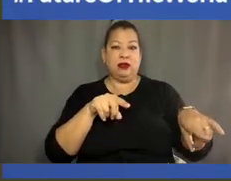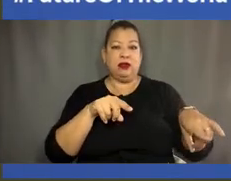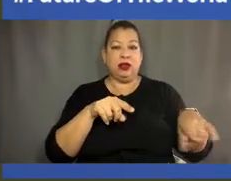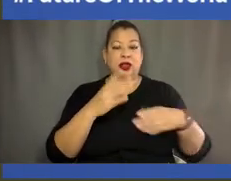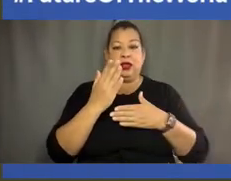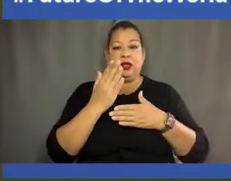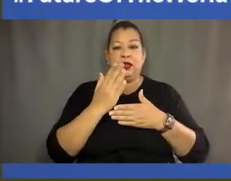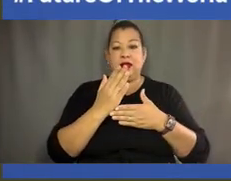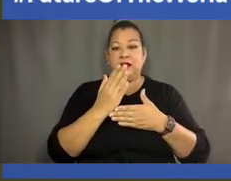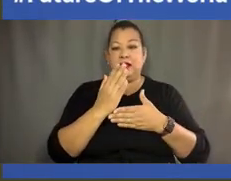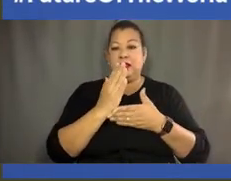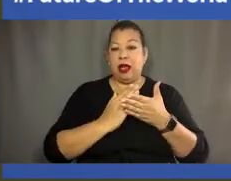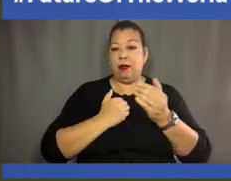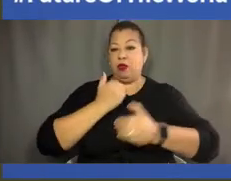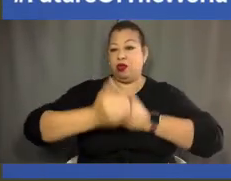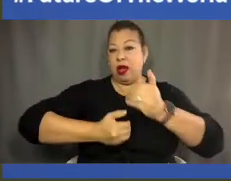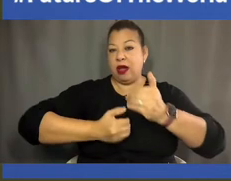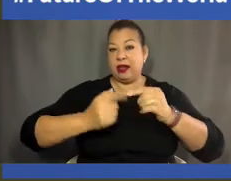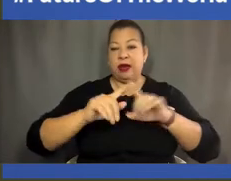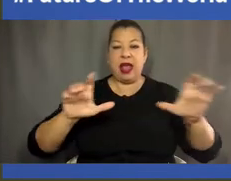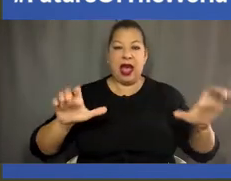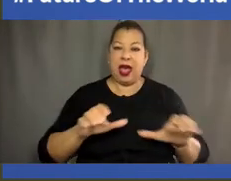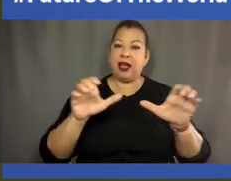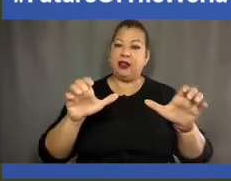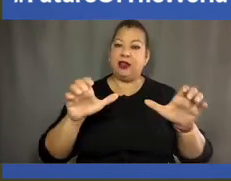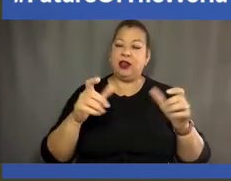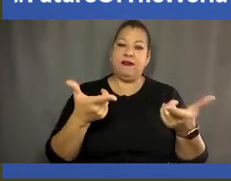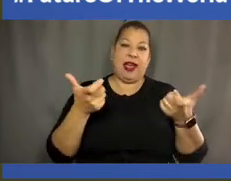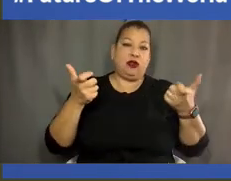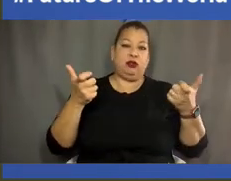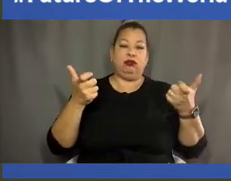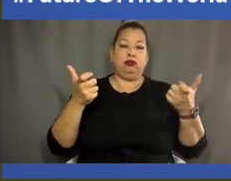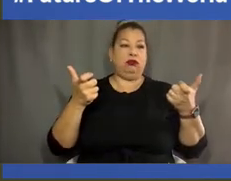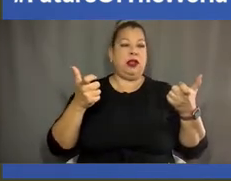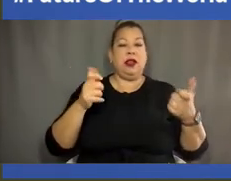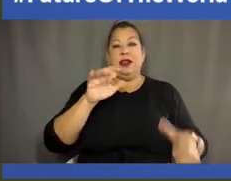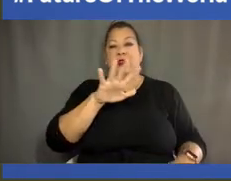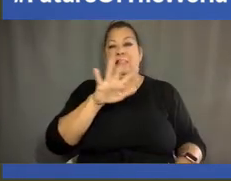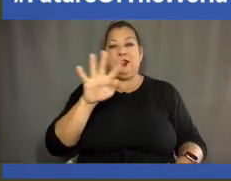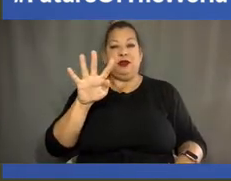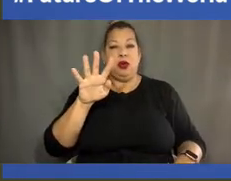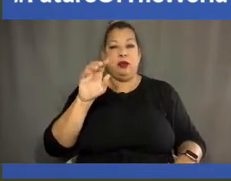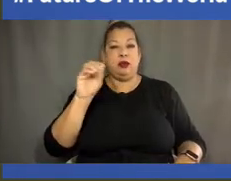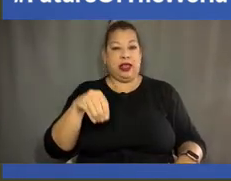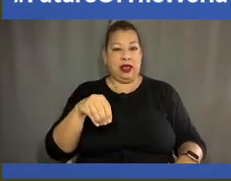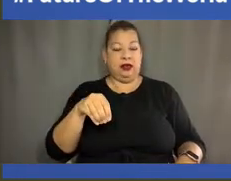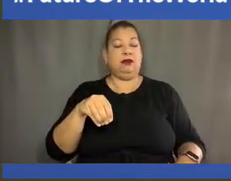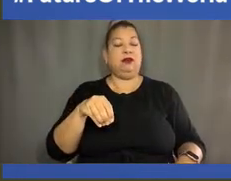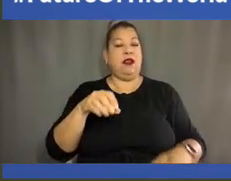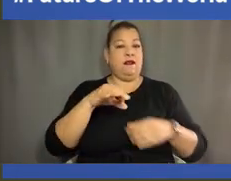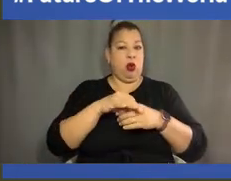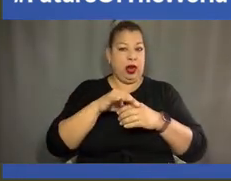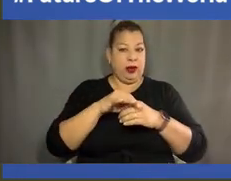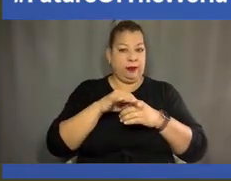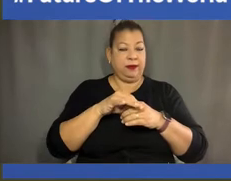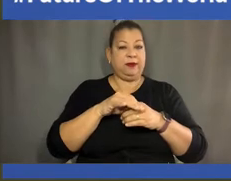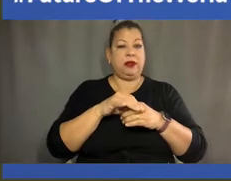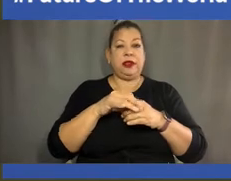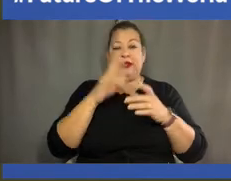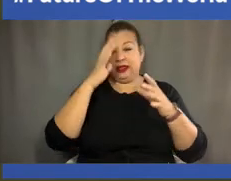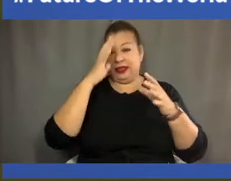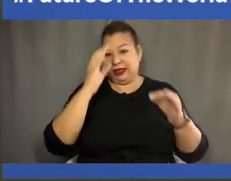but action must be faster, with 54% of people who voted choosing that option. That's